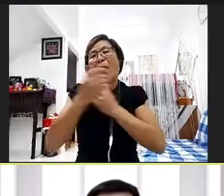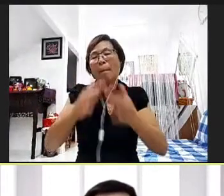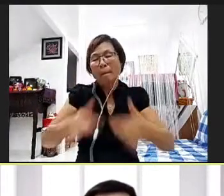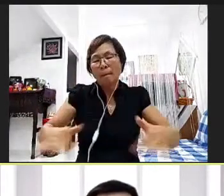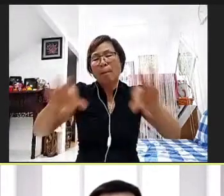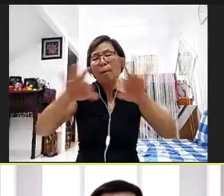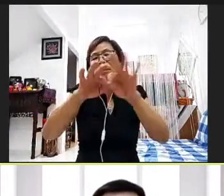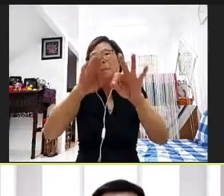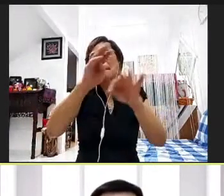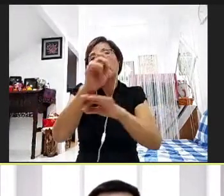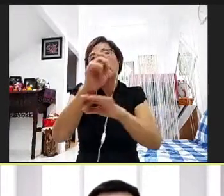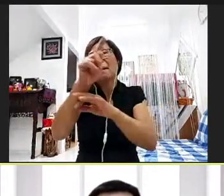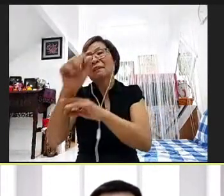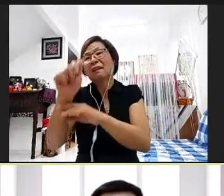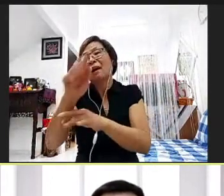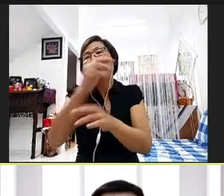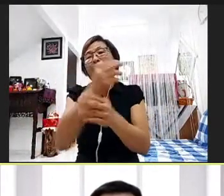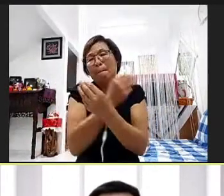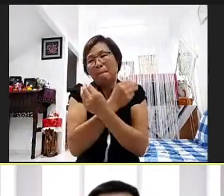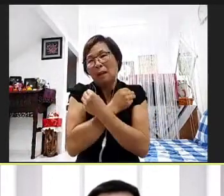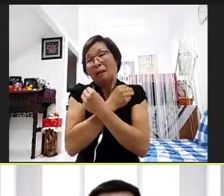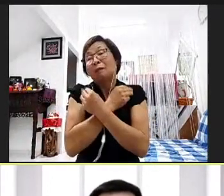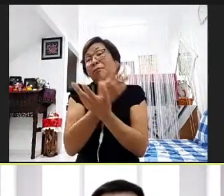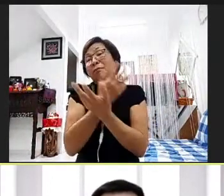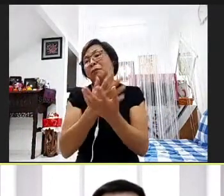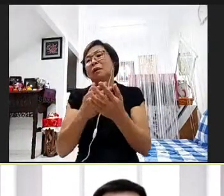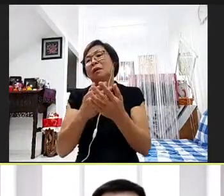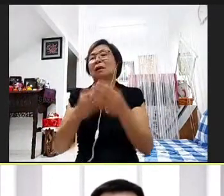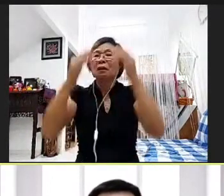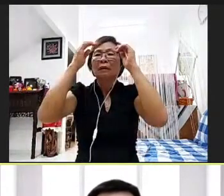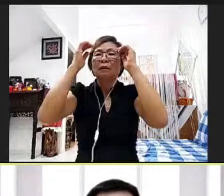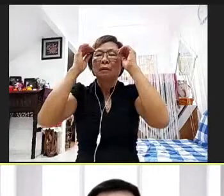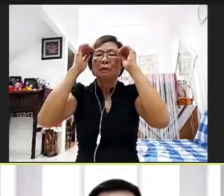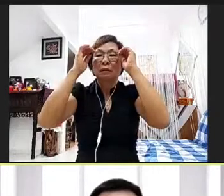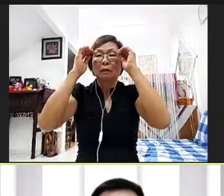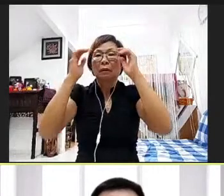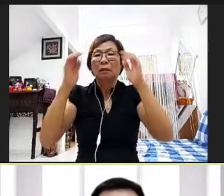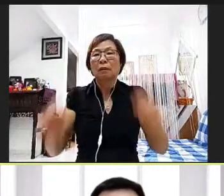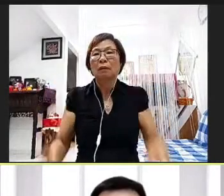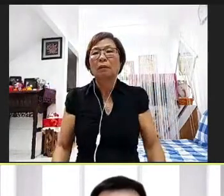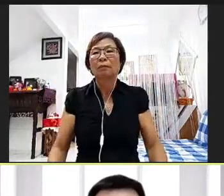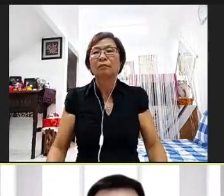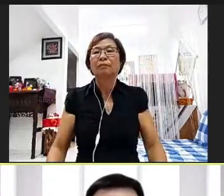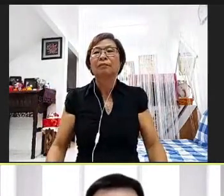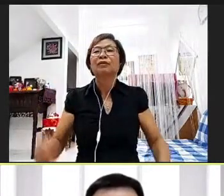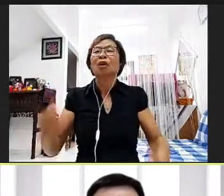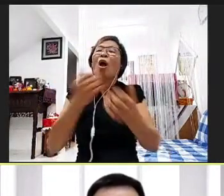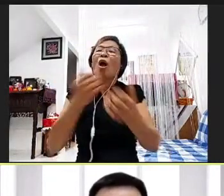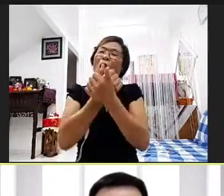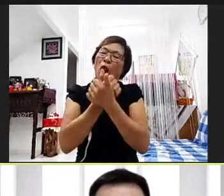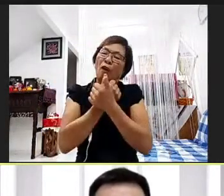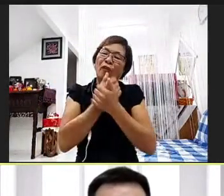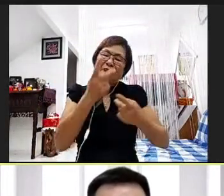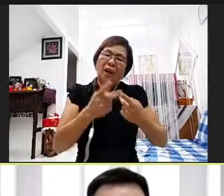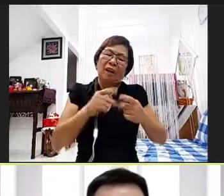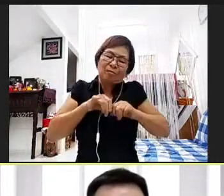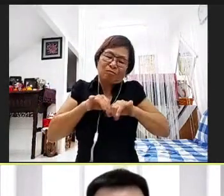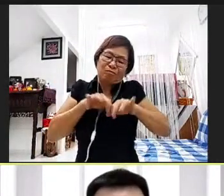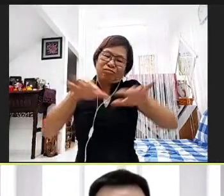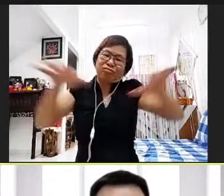part, remember just now I said I will share with you the way to radiate loving kindness using the Rasa